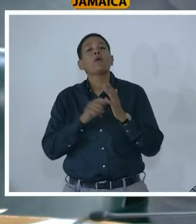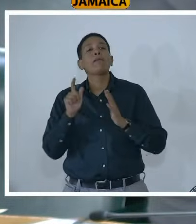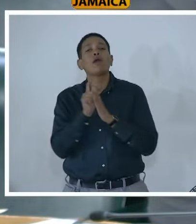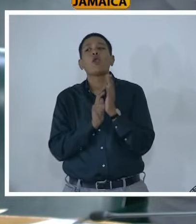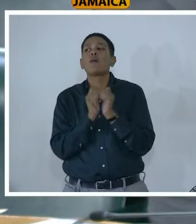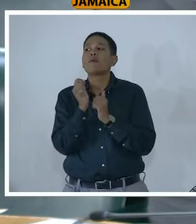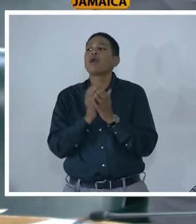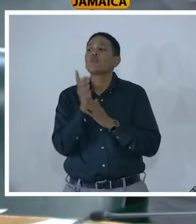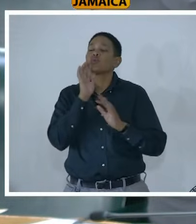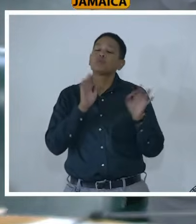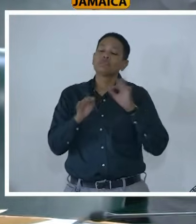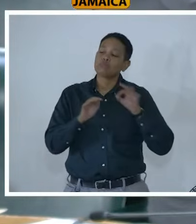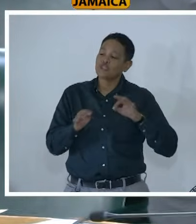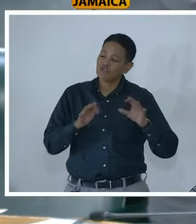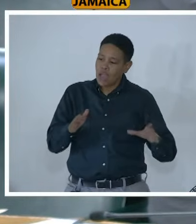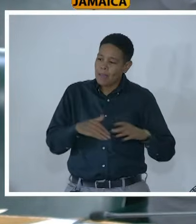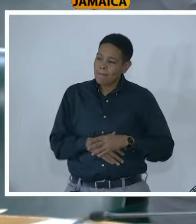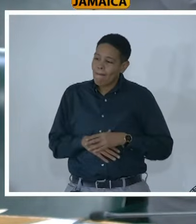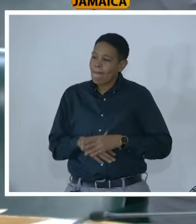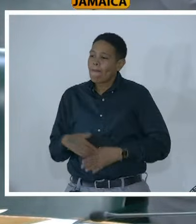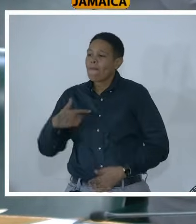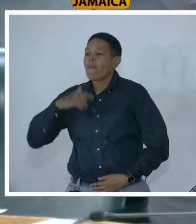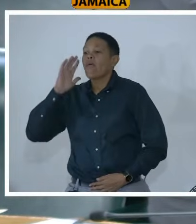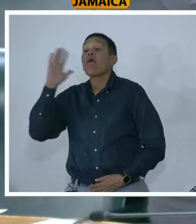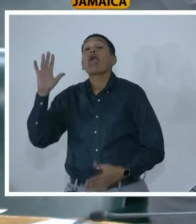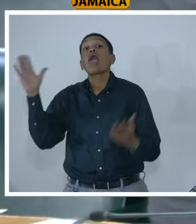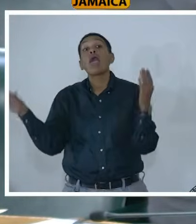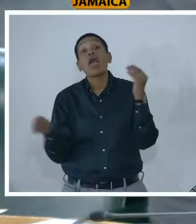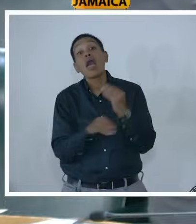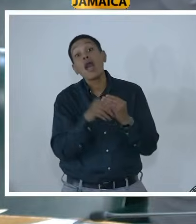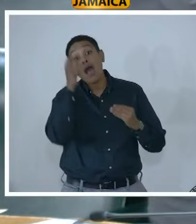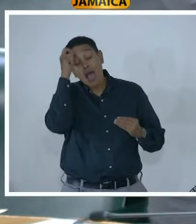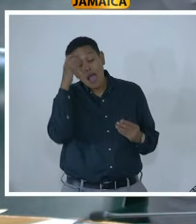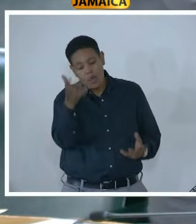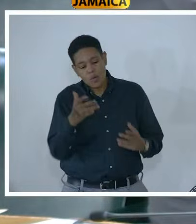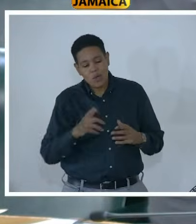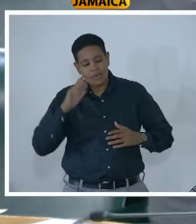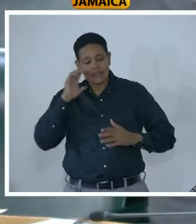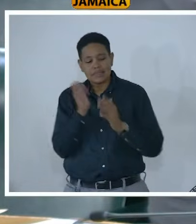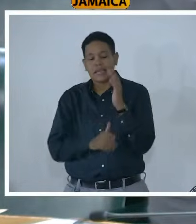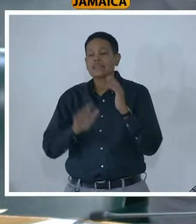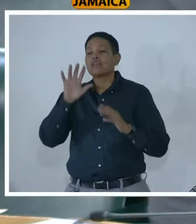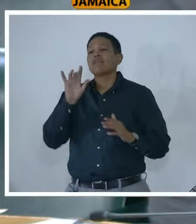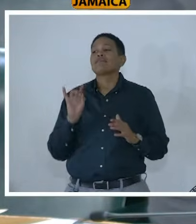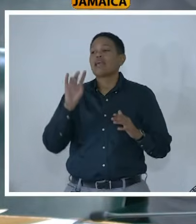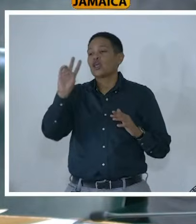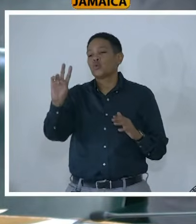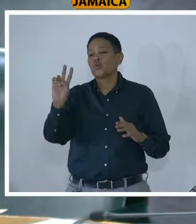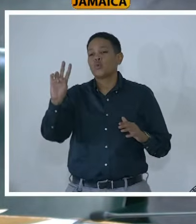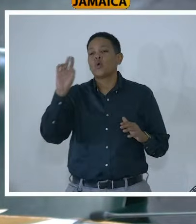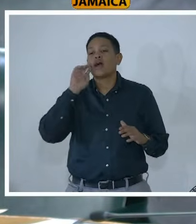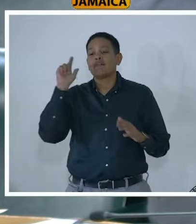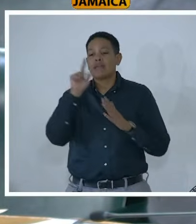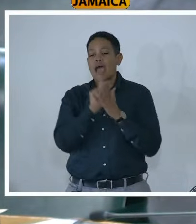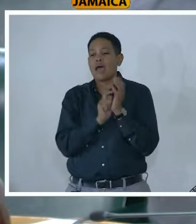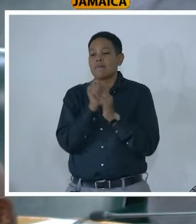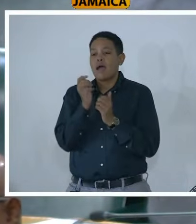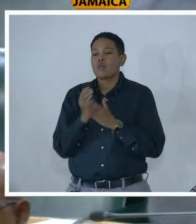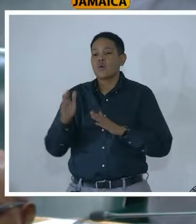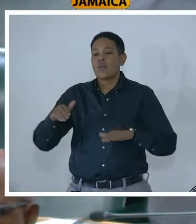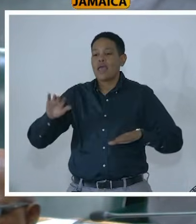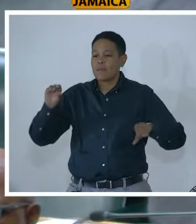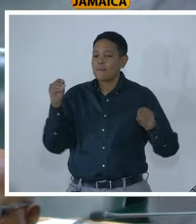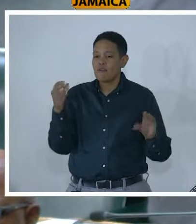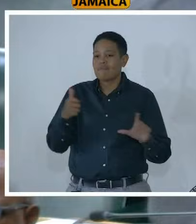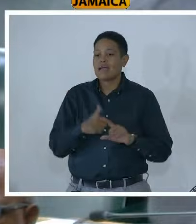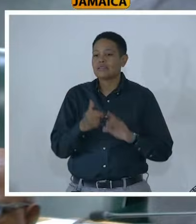to be prescribed. And whereas Section 58(2) of the Act